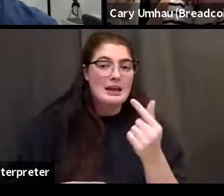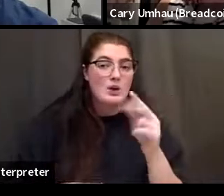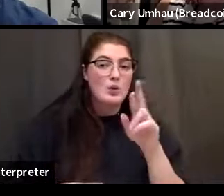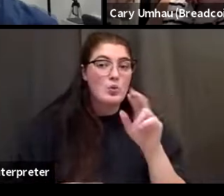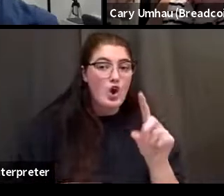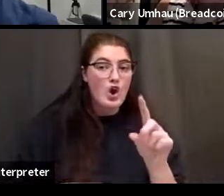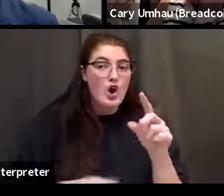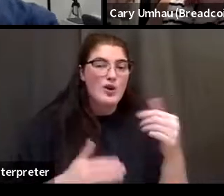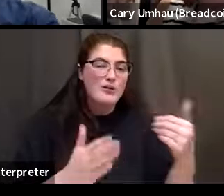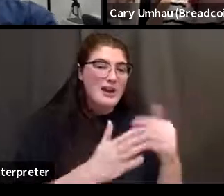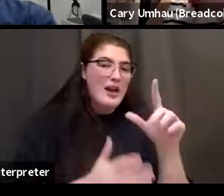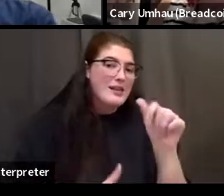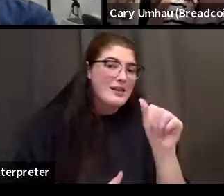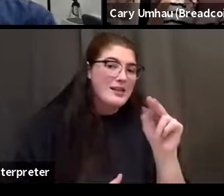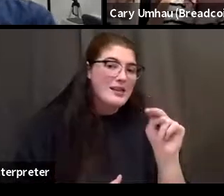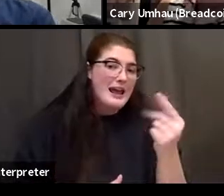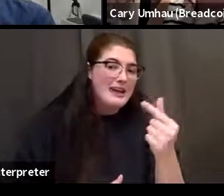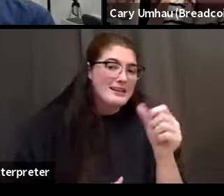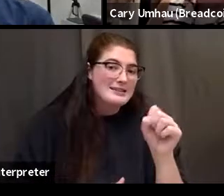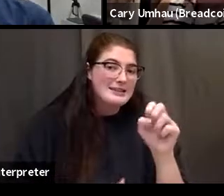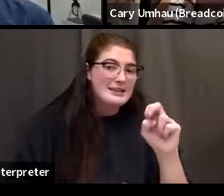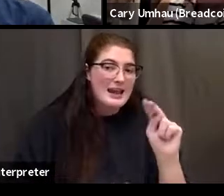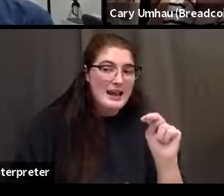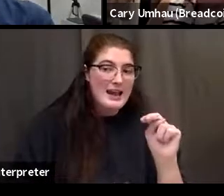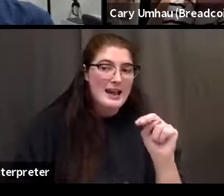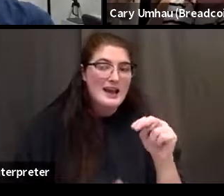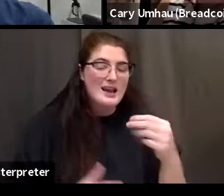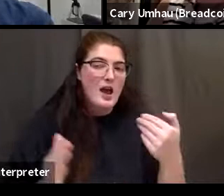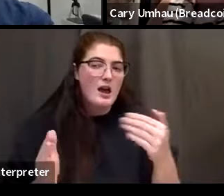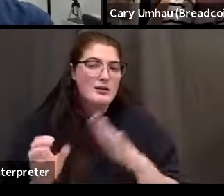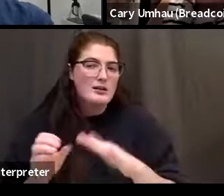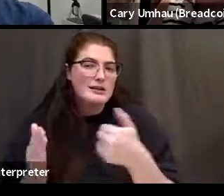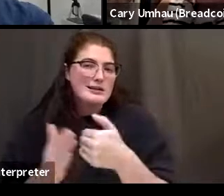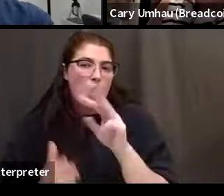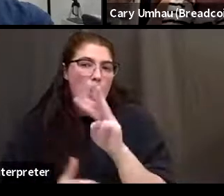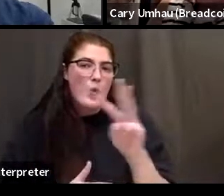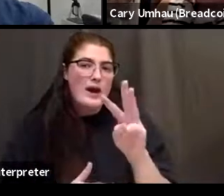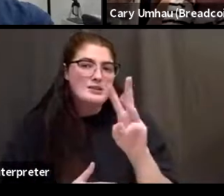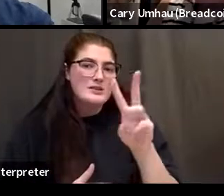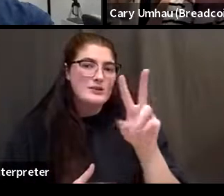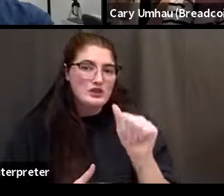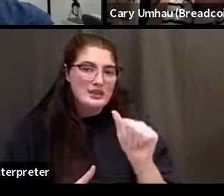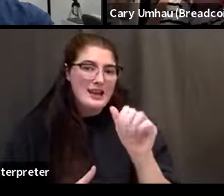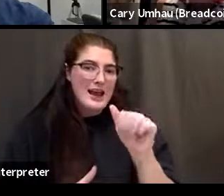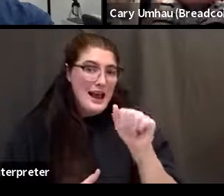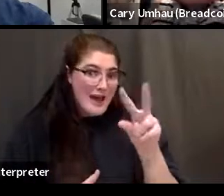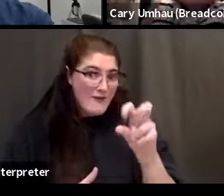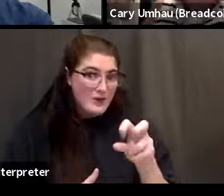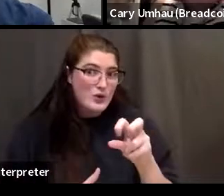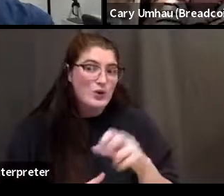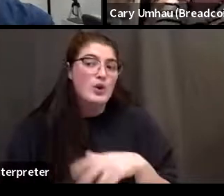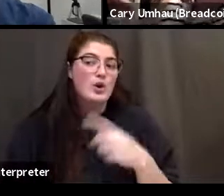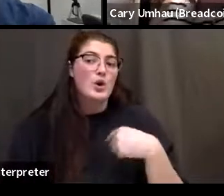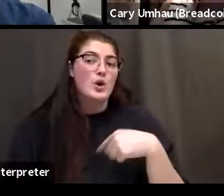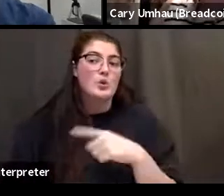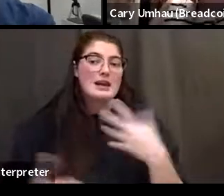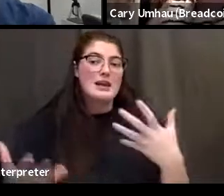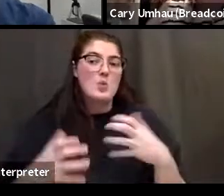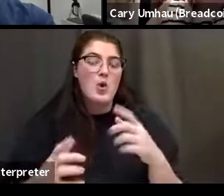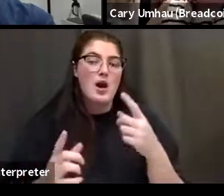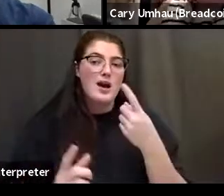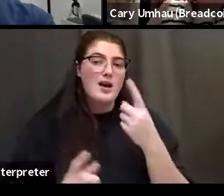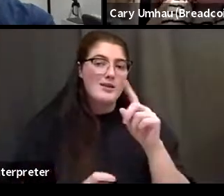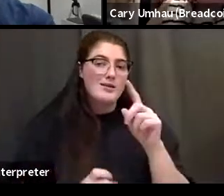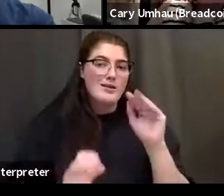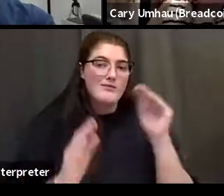by Langston, we did Raum by West Virginia Avenue. We want to target